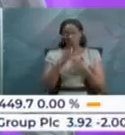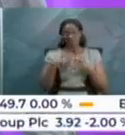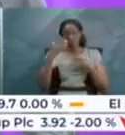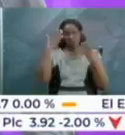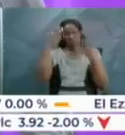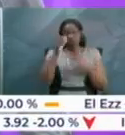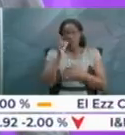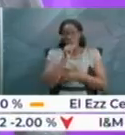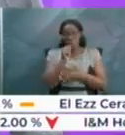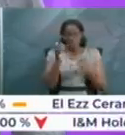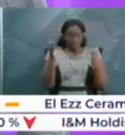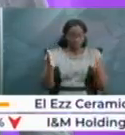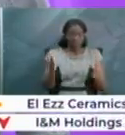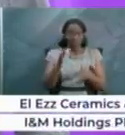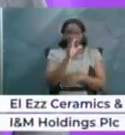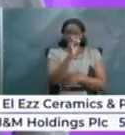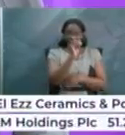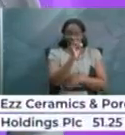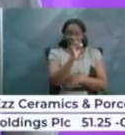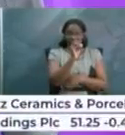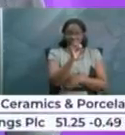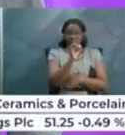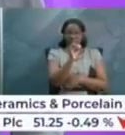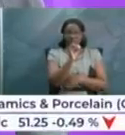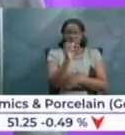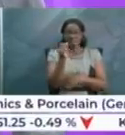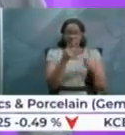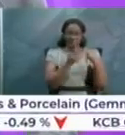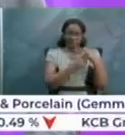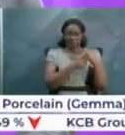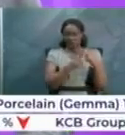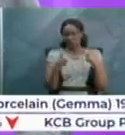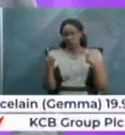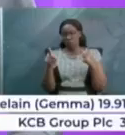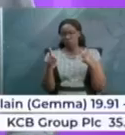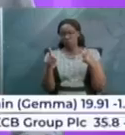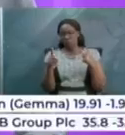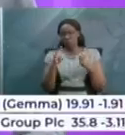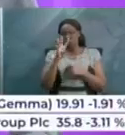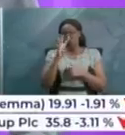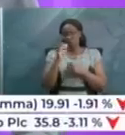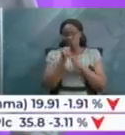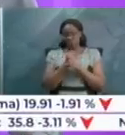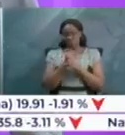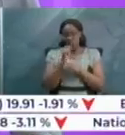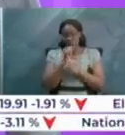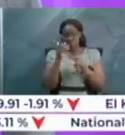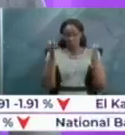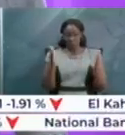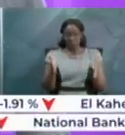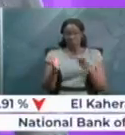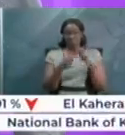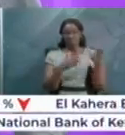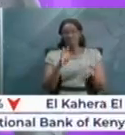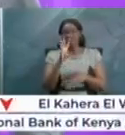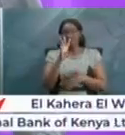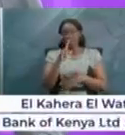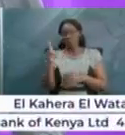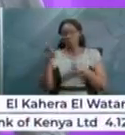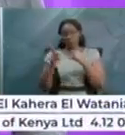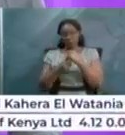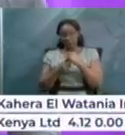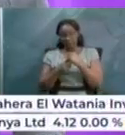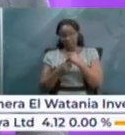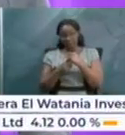ages. Yes. The ages are 0, or better yet, 6 months to 4 years old, and then 4 to 6, or